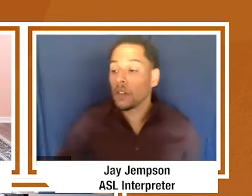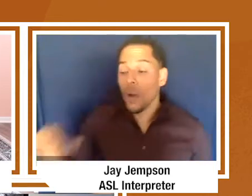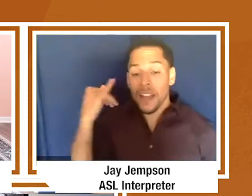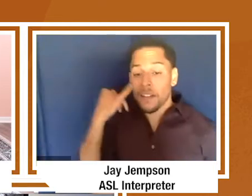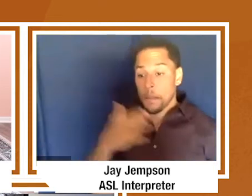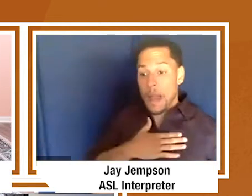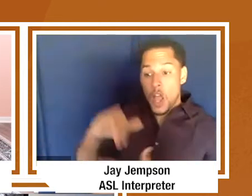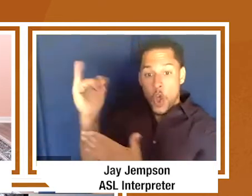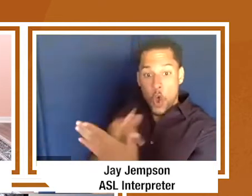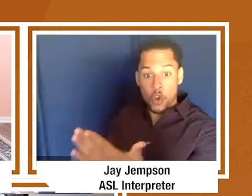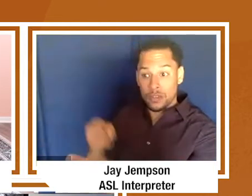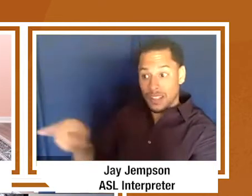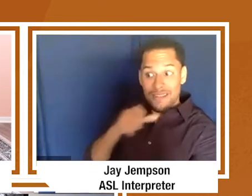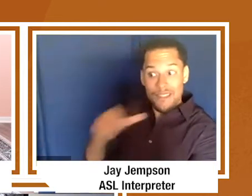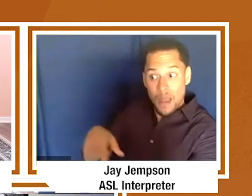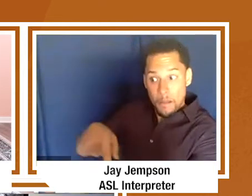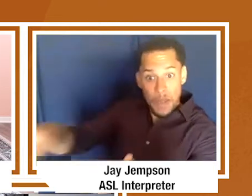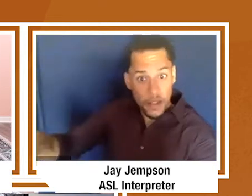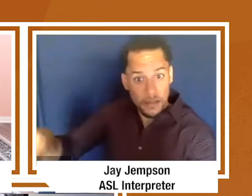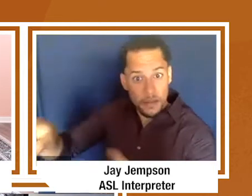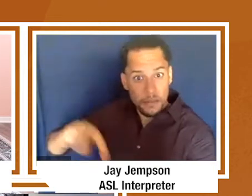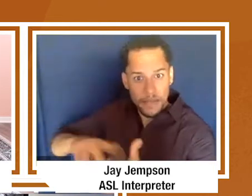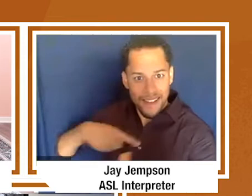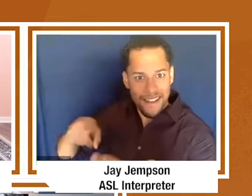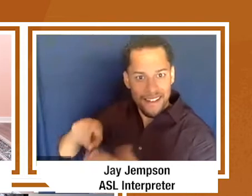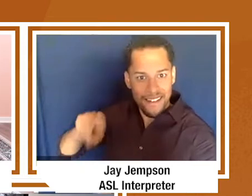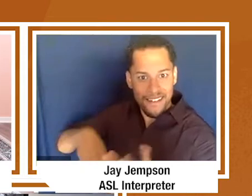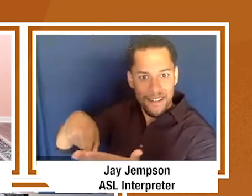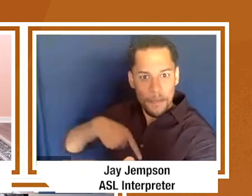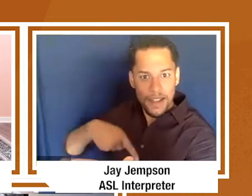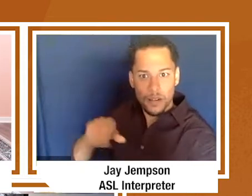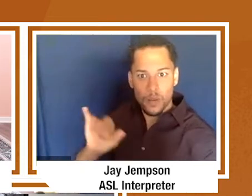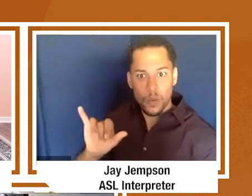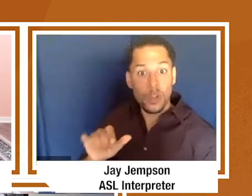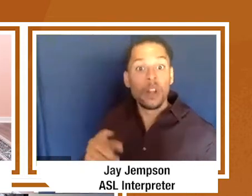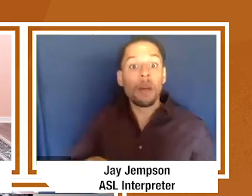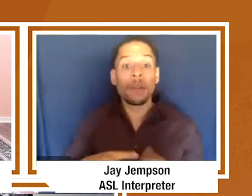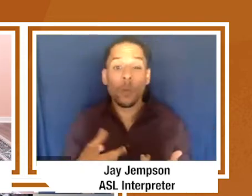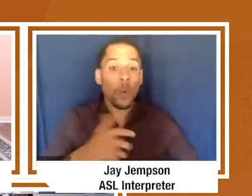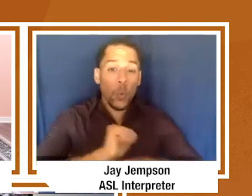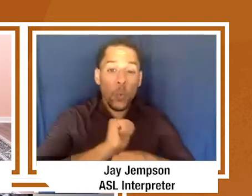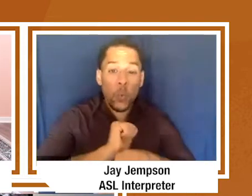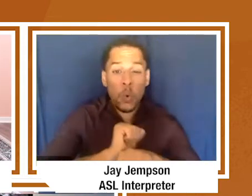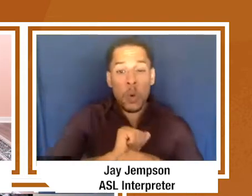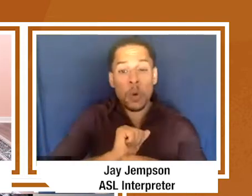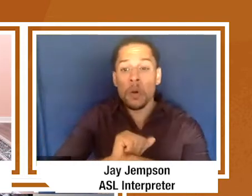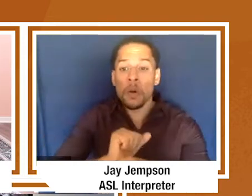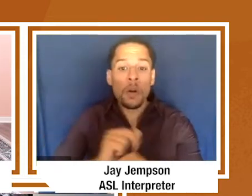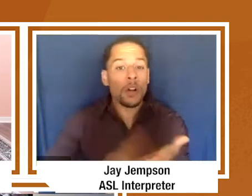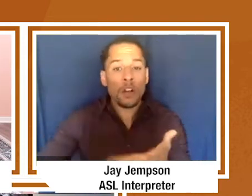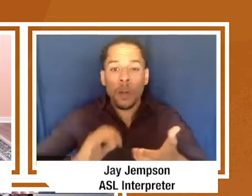get paid, you know. And that's how it was. It was really just that simple. All the contracts